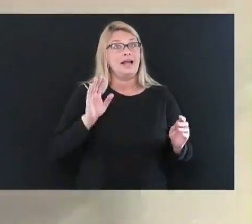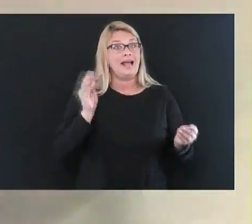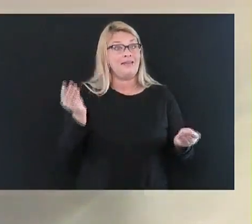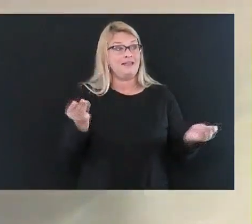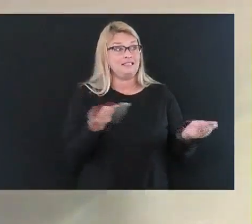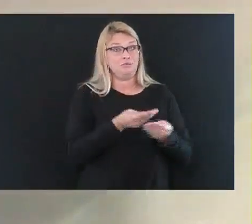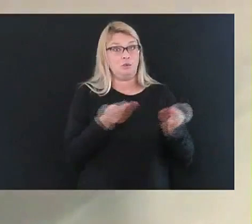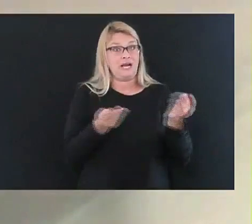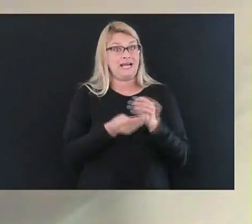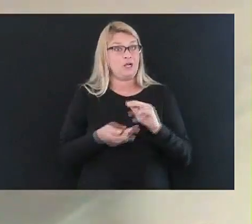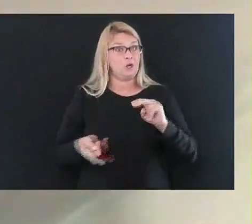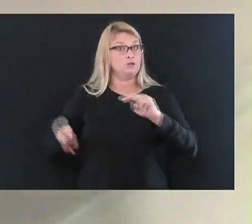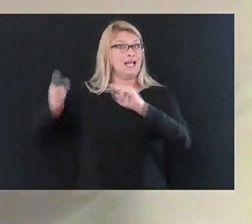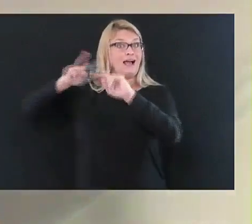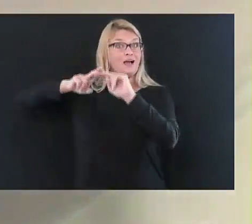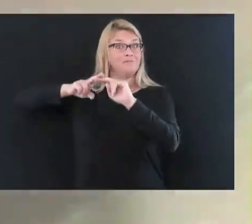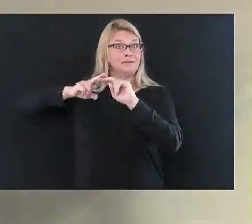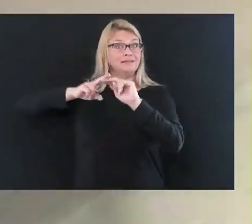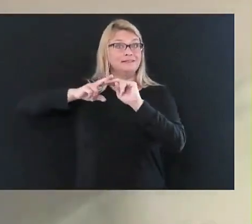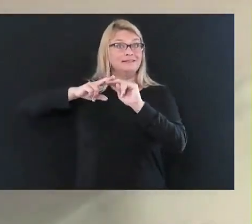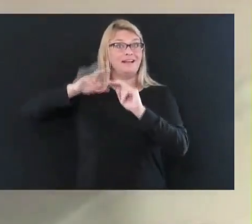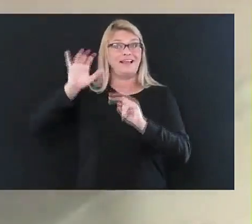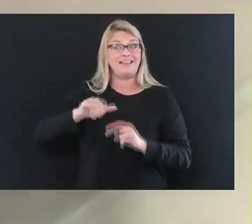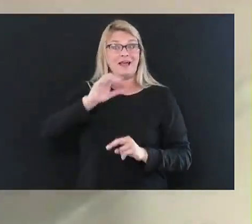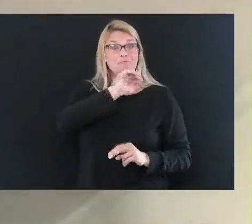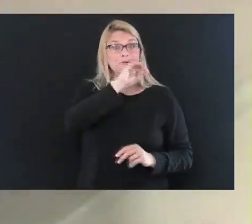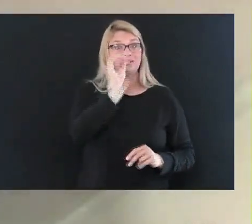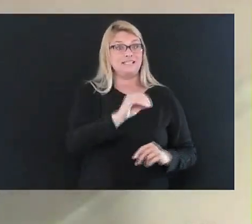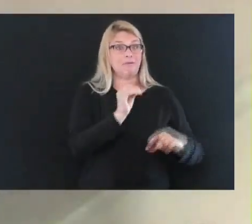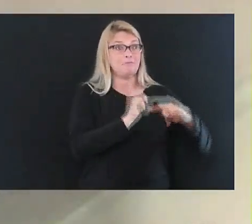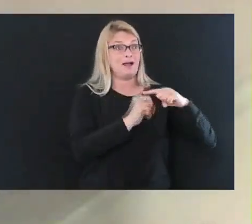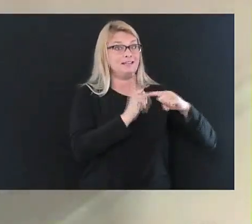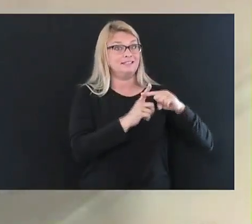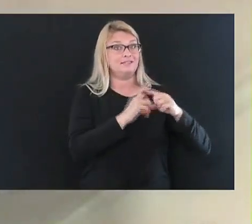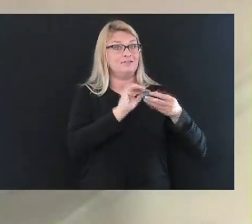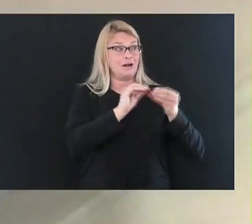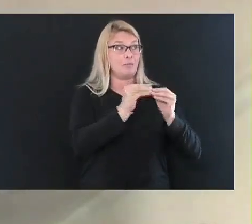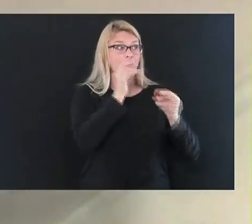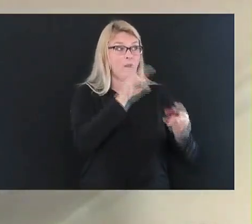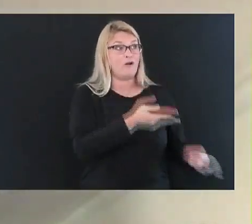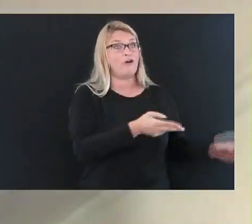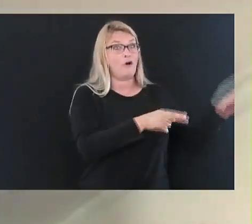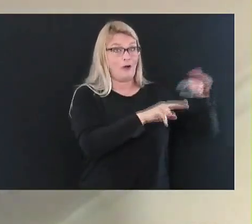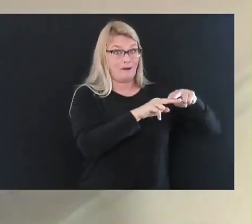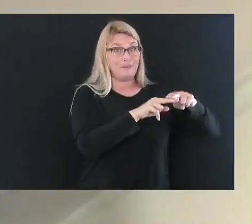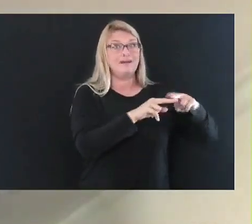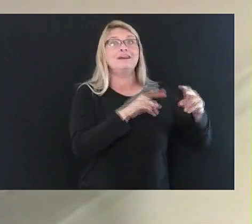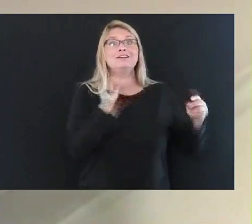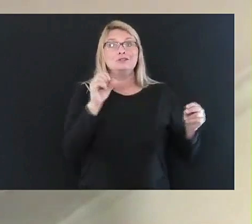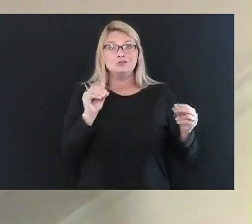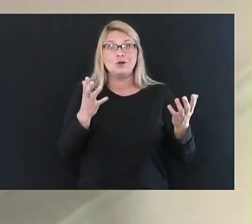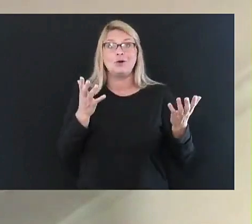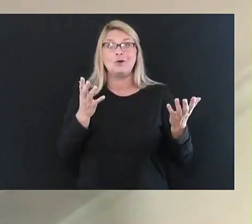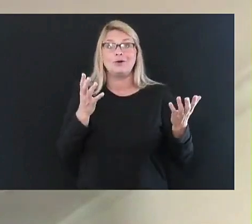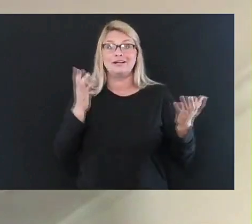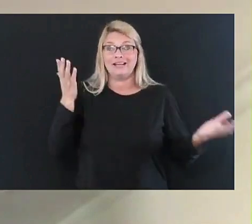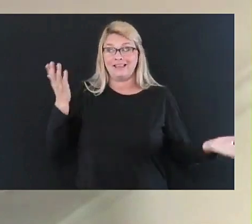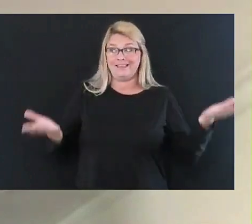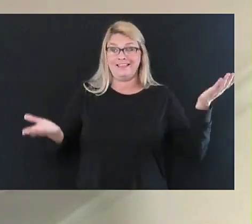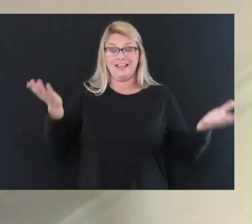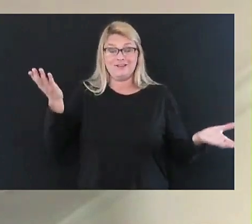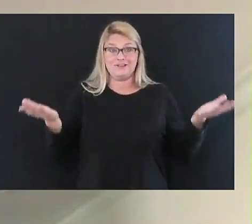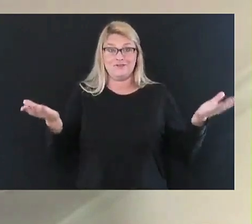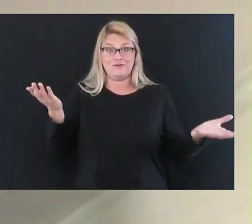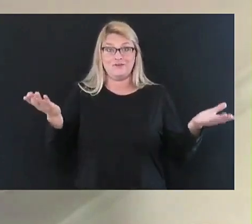goes up, then over time, that percent positive rate also goes up. And as the percent positive rate and the infection rate